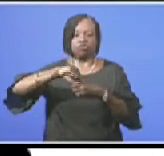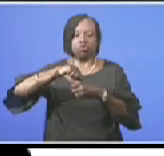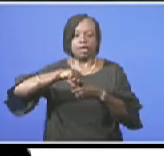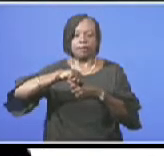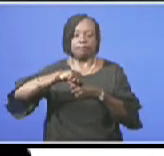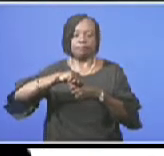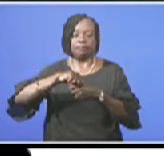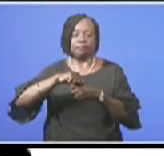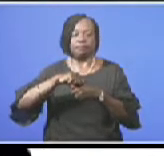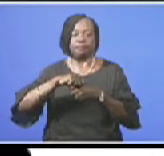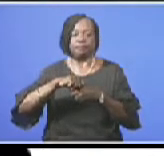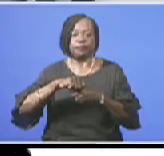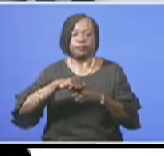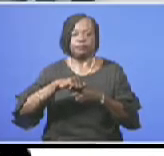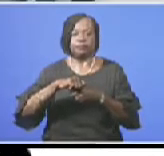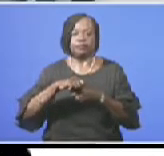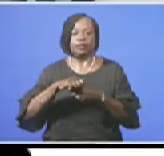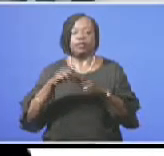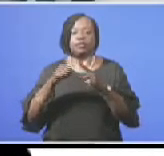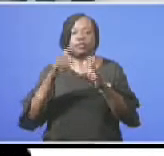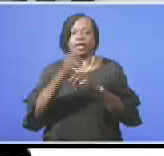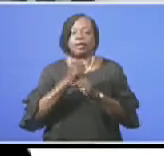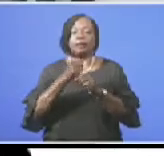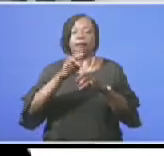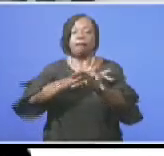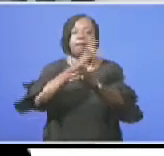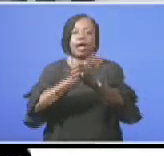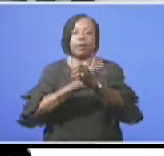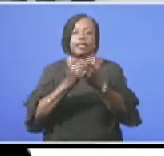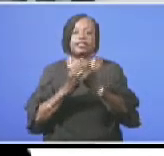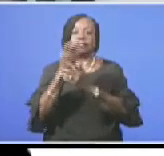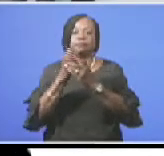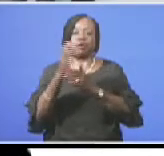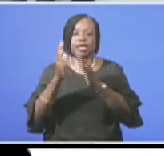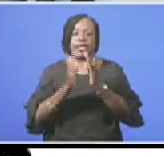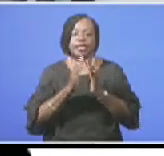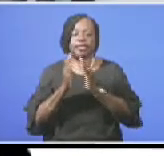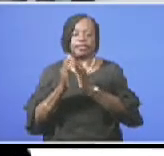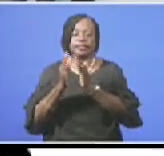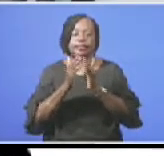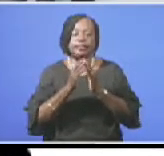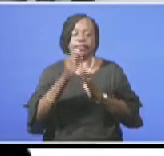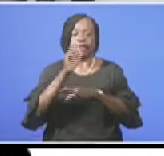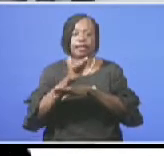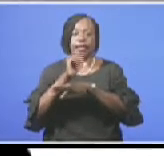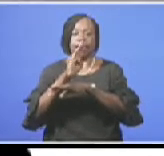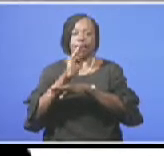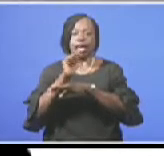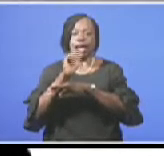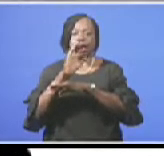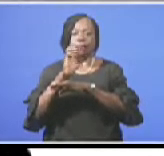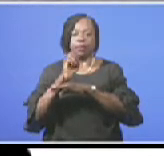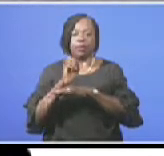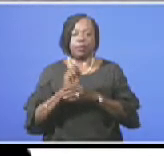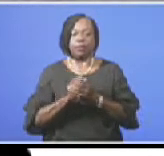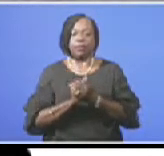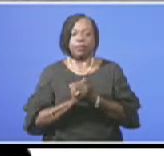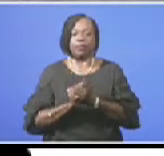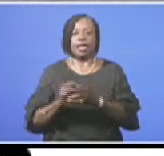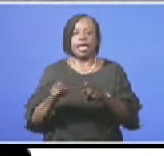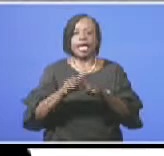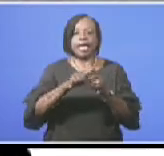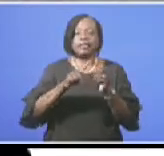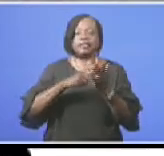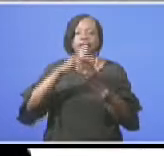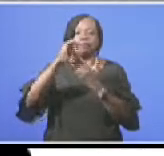power at a proposed plant in Spring City using biomass technology and locally grown elephant grass. As the project